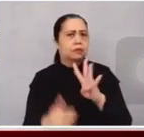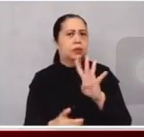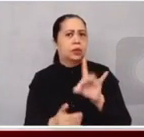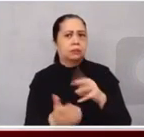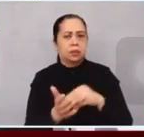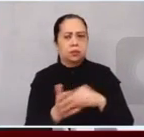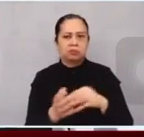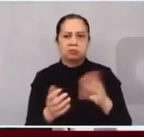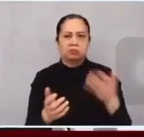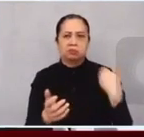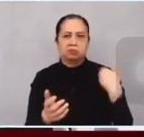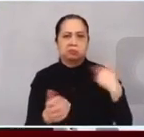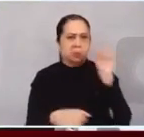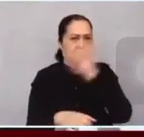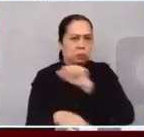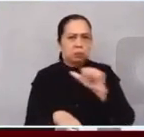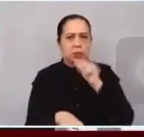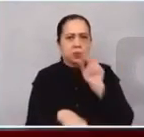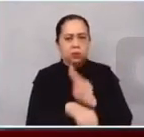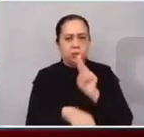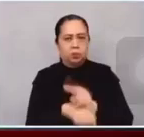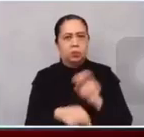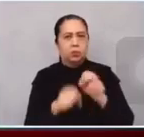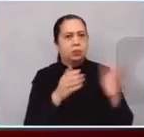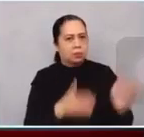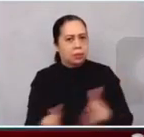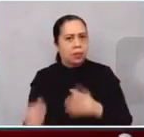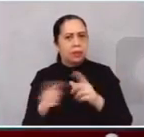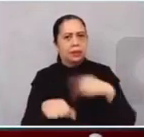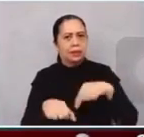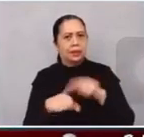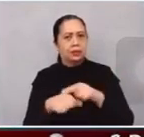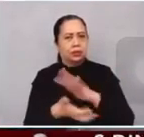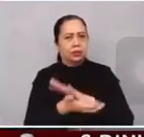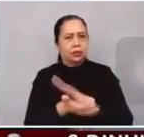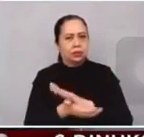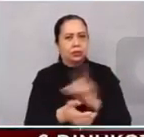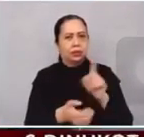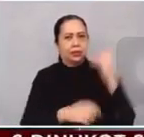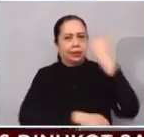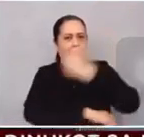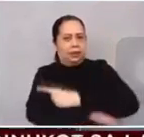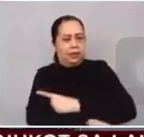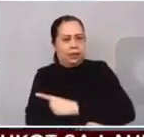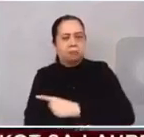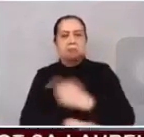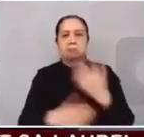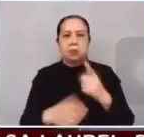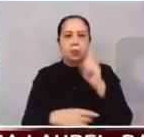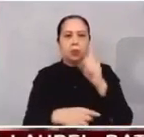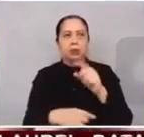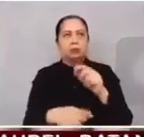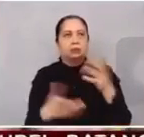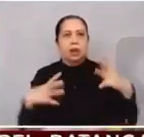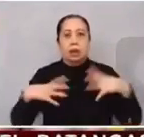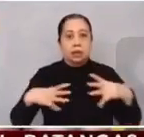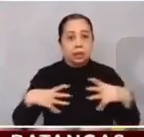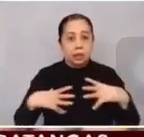hindi nagagamit. Plano ng gobyerno na magdaos ng National COVID Vaccination Day na posibleng isang non-working holiday